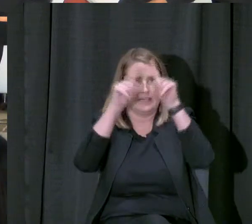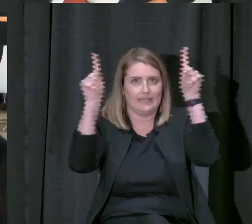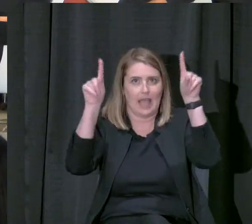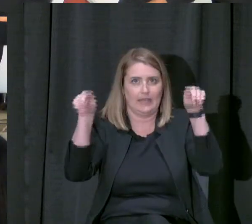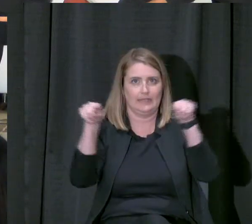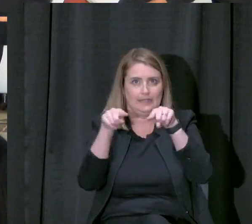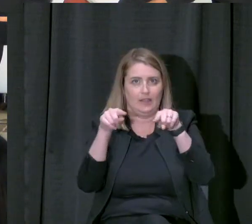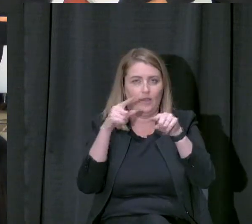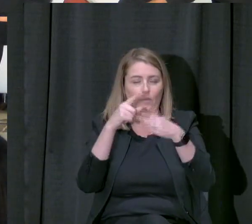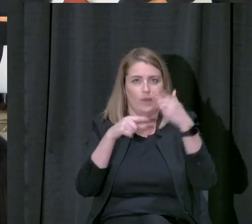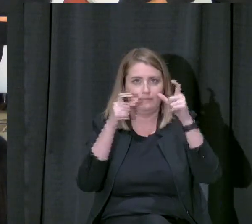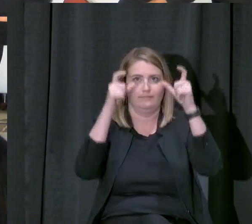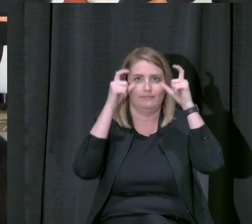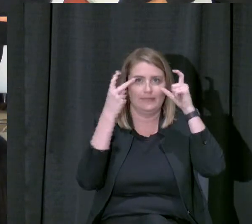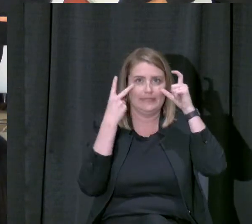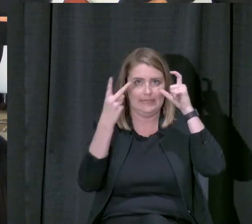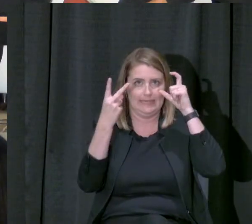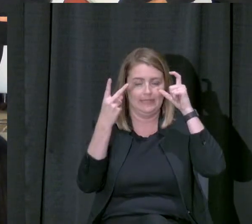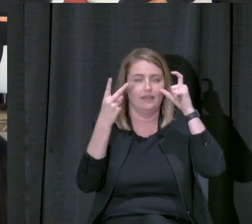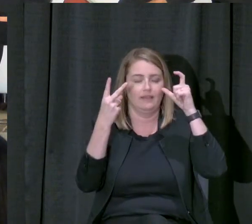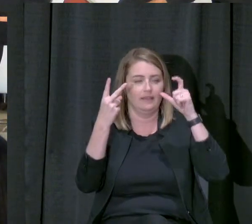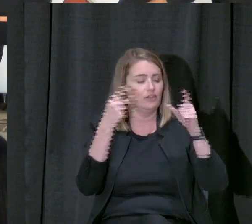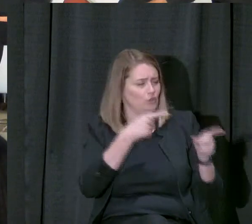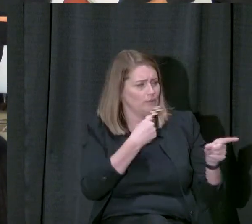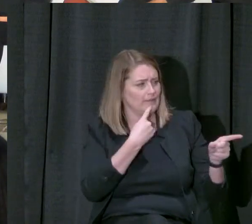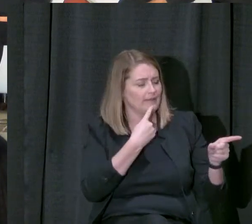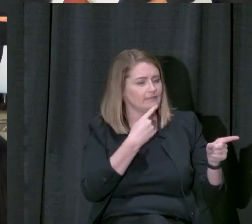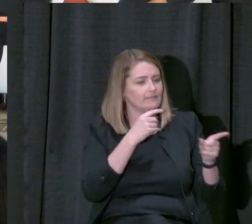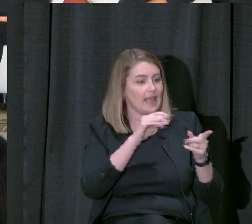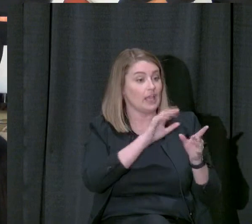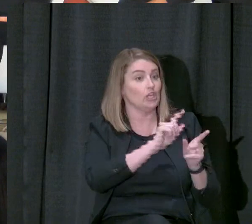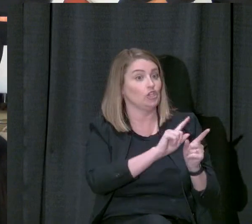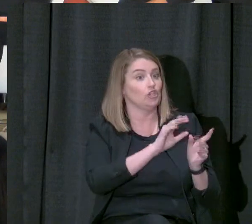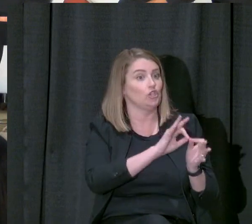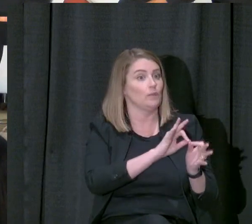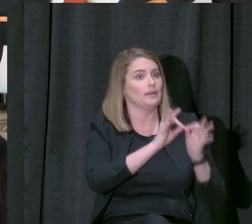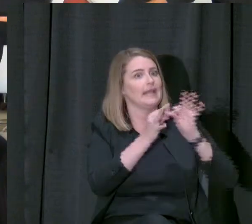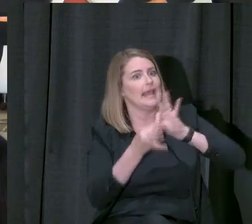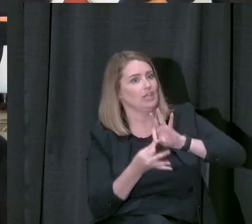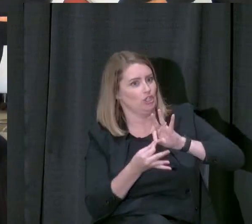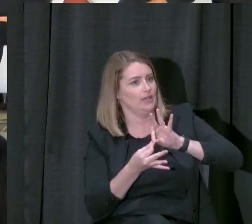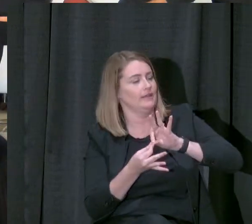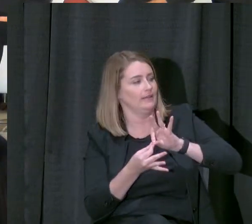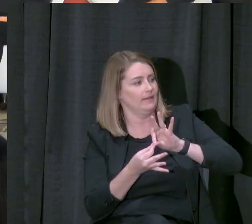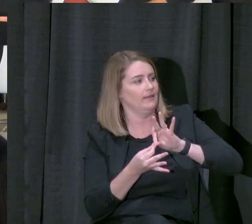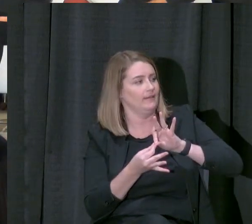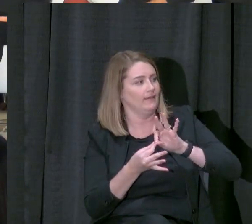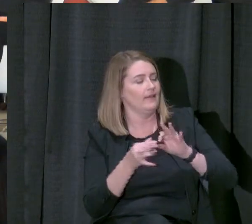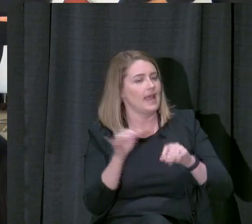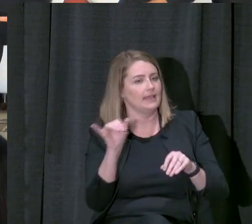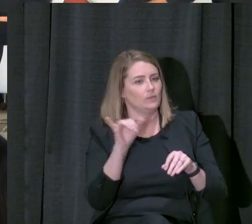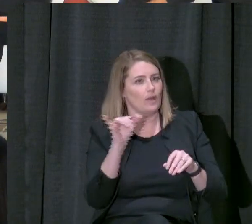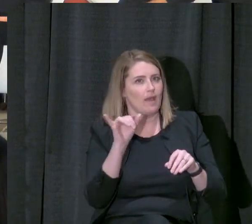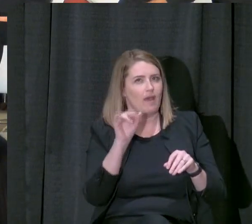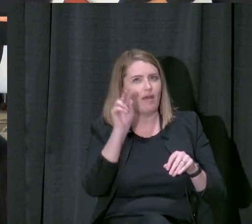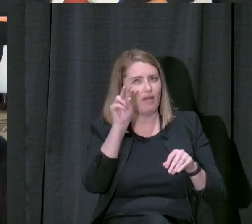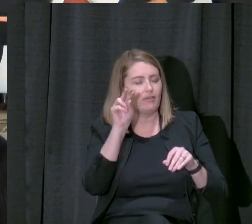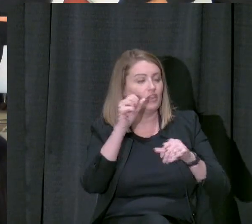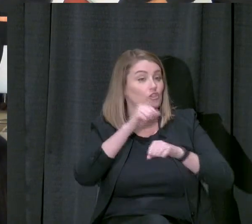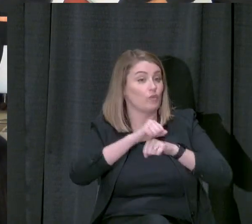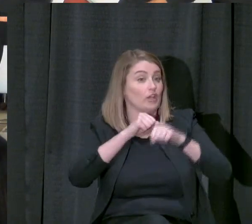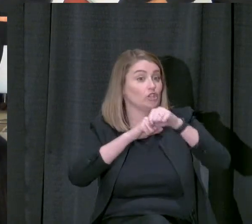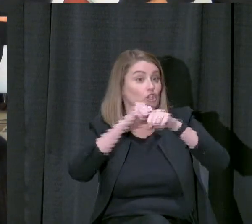it sees, and then, as you said, the interpretation and as well as the interpretation of the